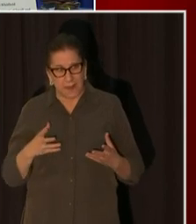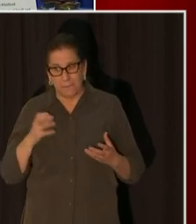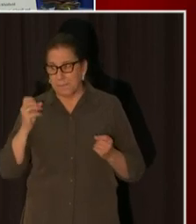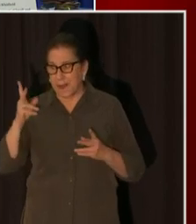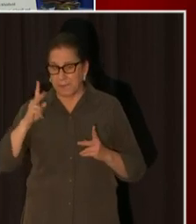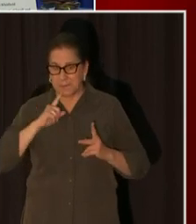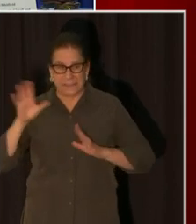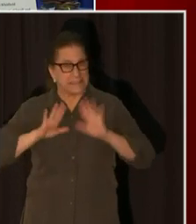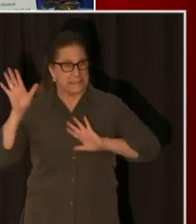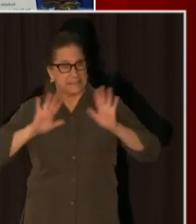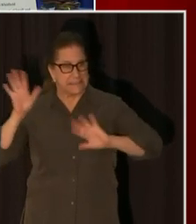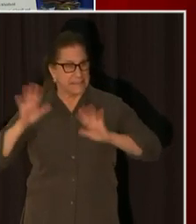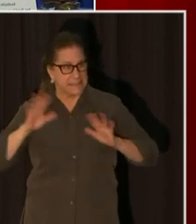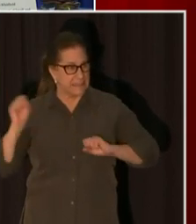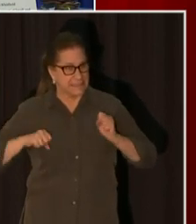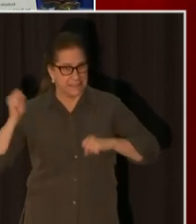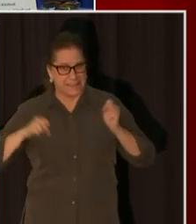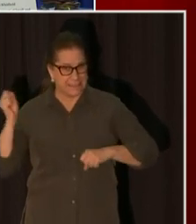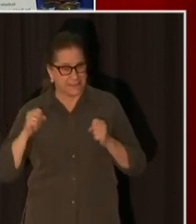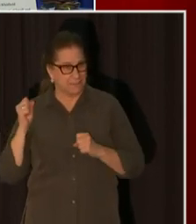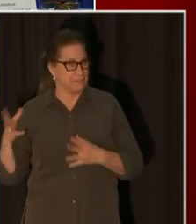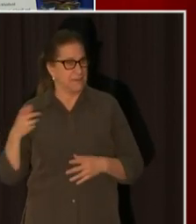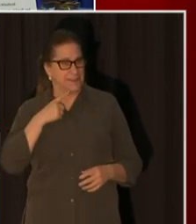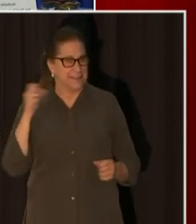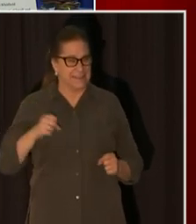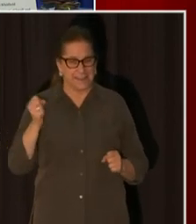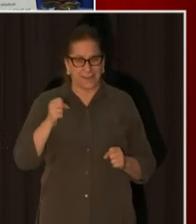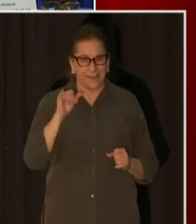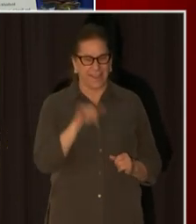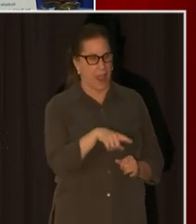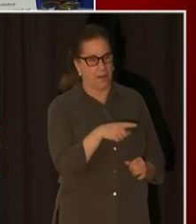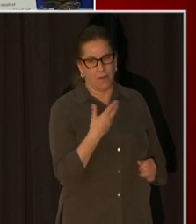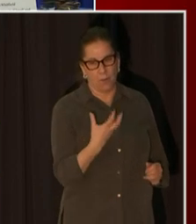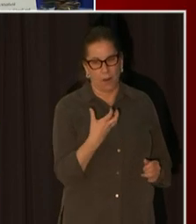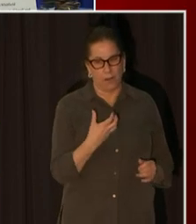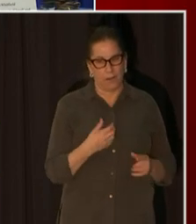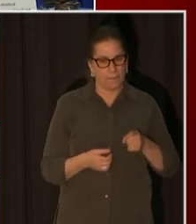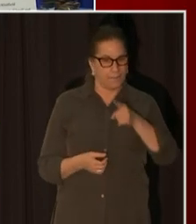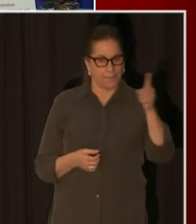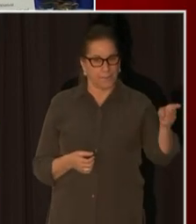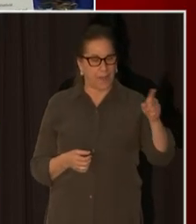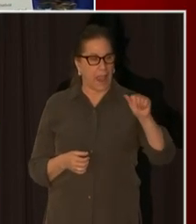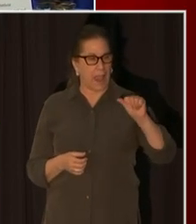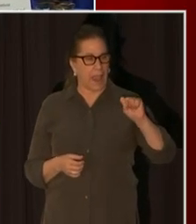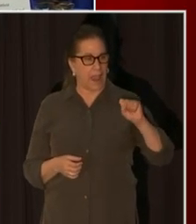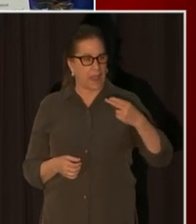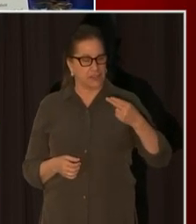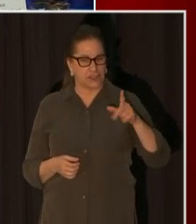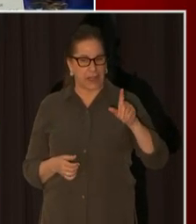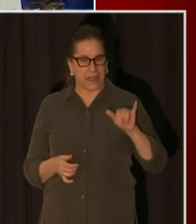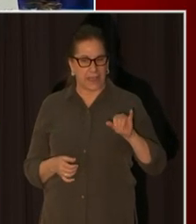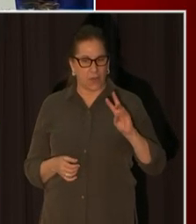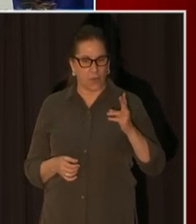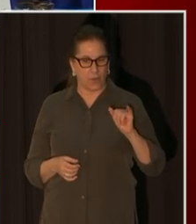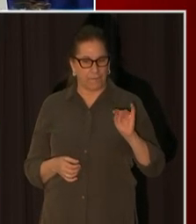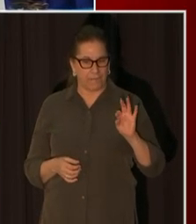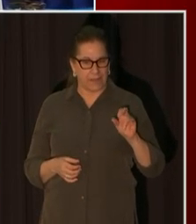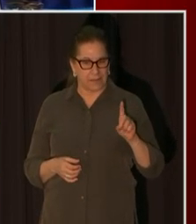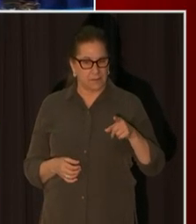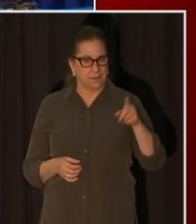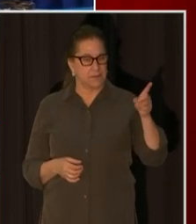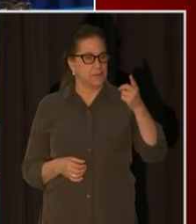since. Yeah. Thank you for that. Let's go to the phone lines. We're going to go to Jeanette in Ward 5. She has a question